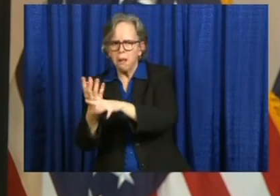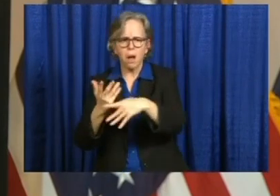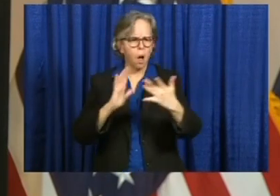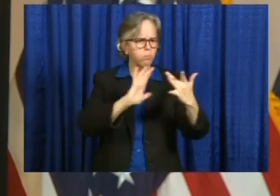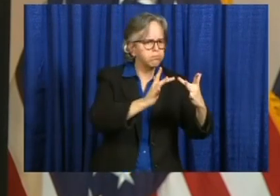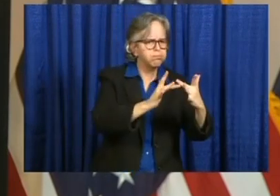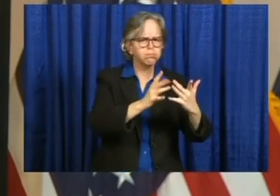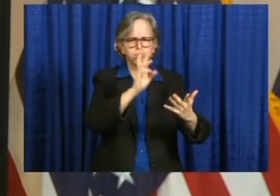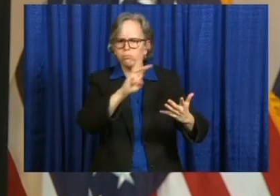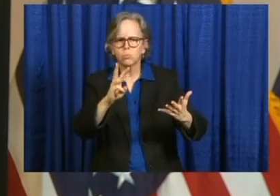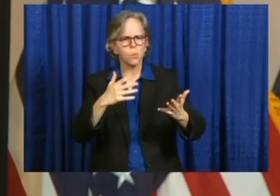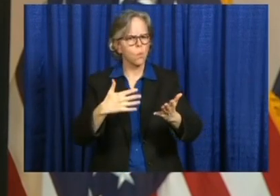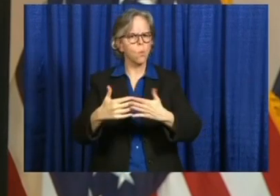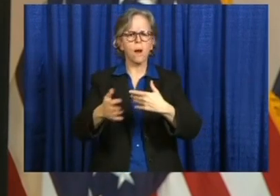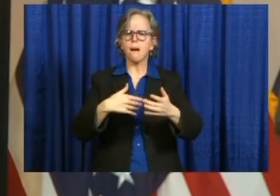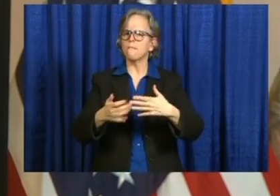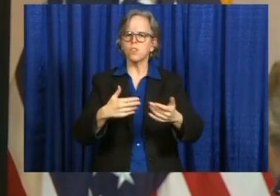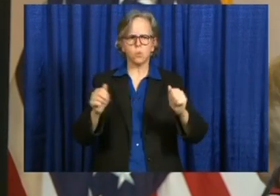the